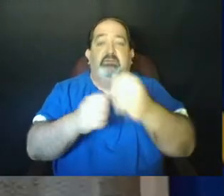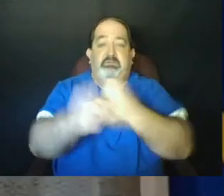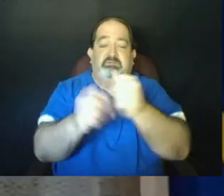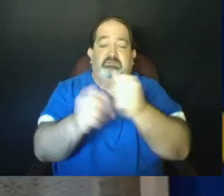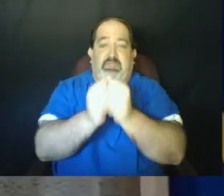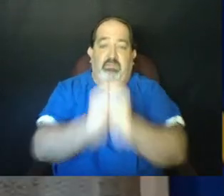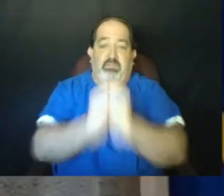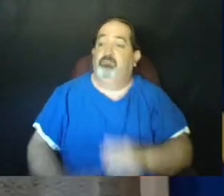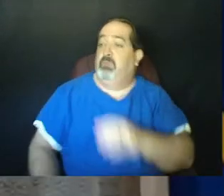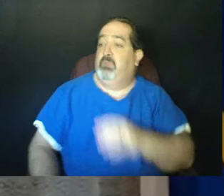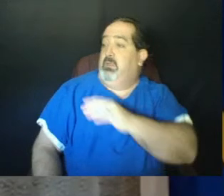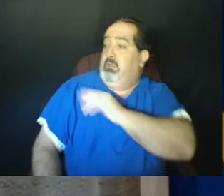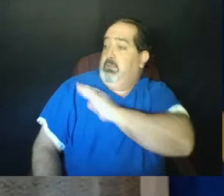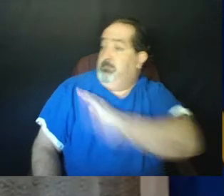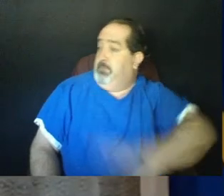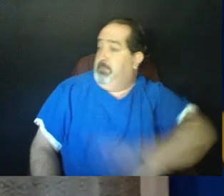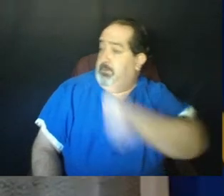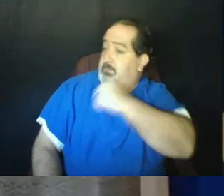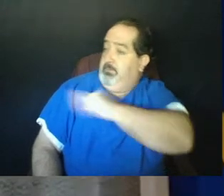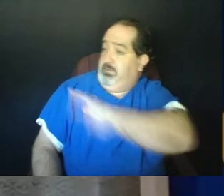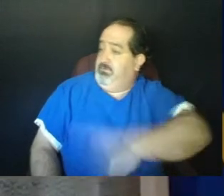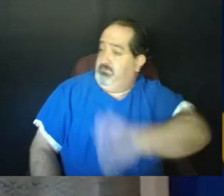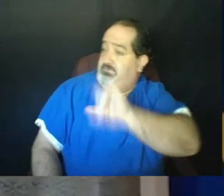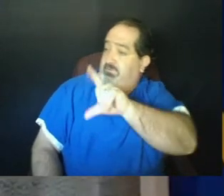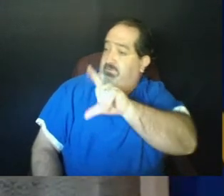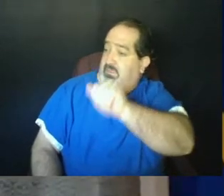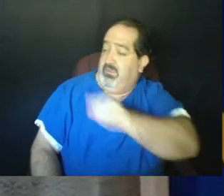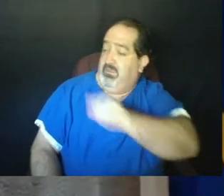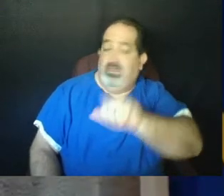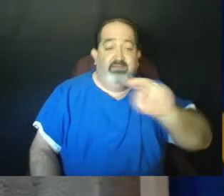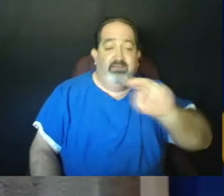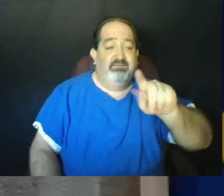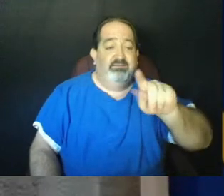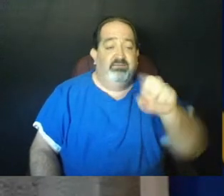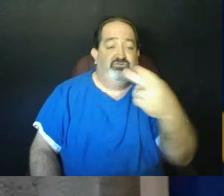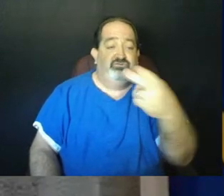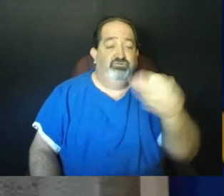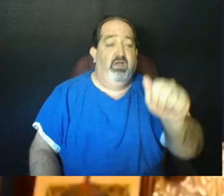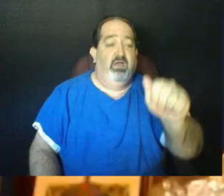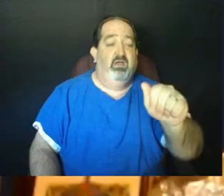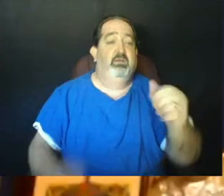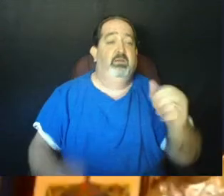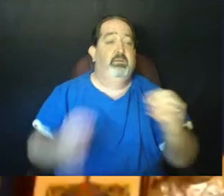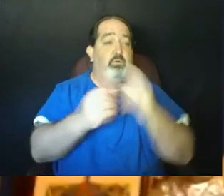Your Excellencies, Ilya and Vatasha, have you any parting words for the assembled populace?